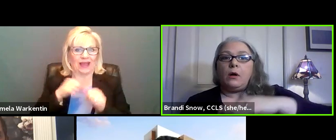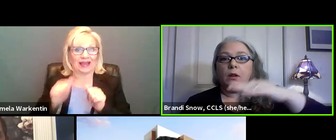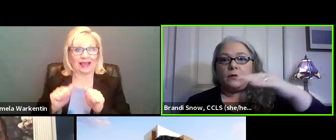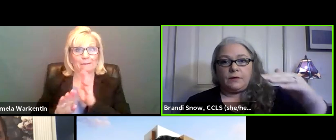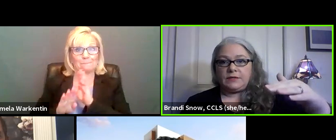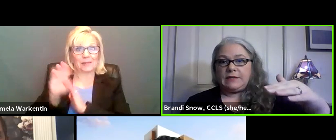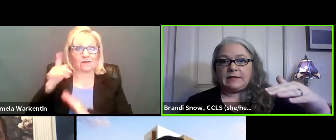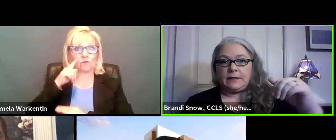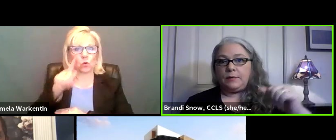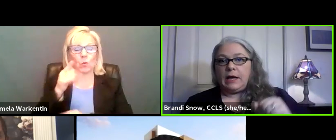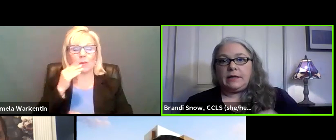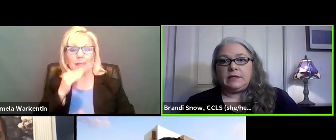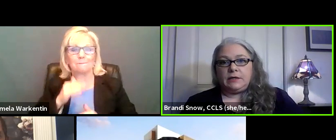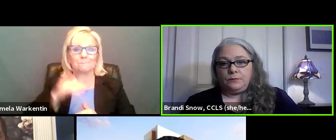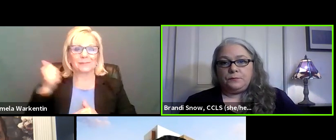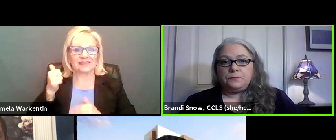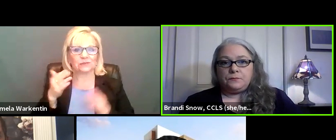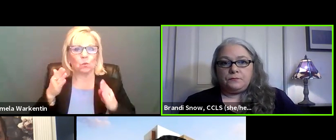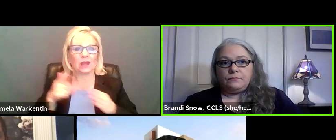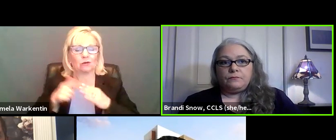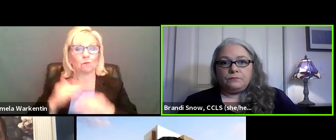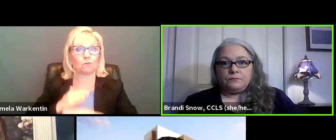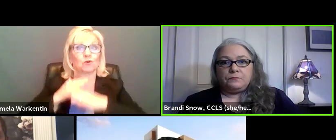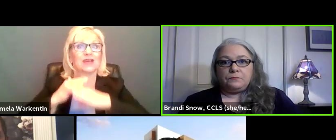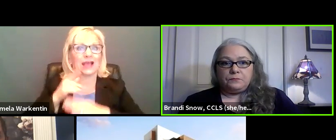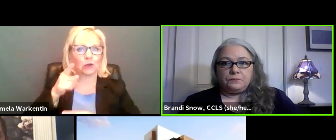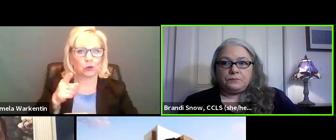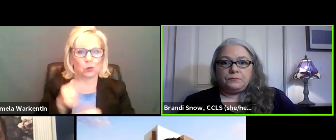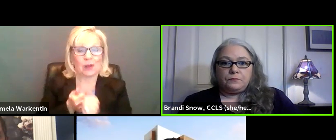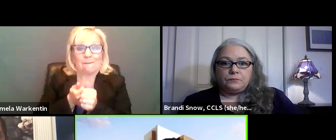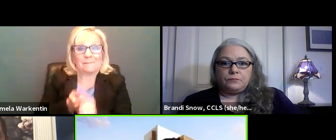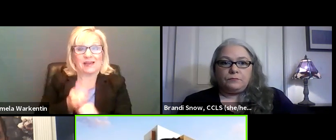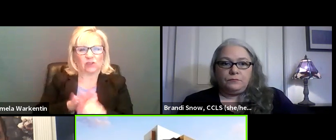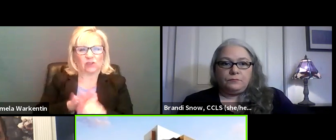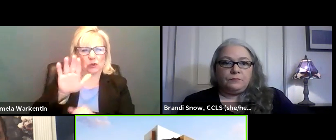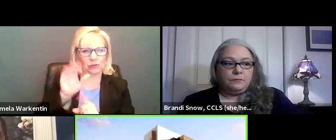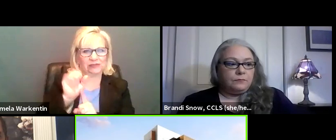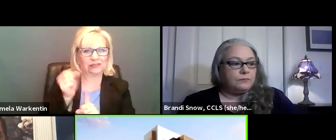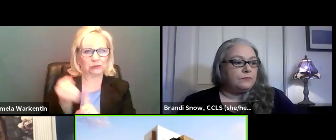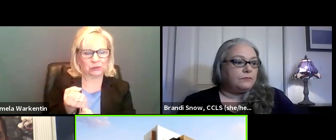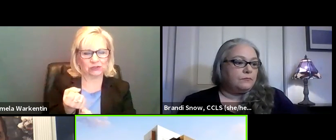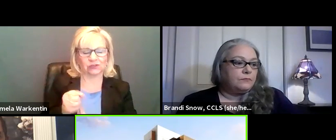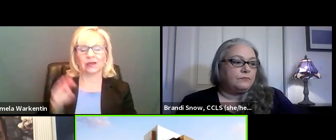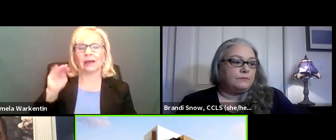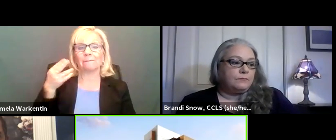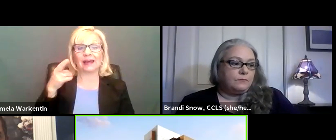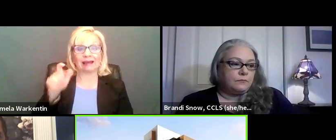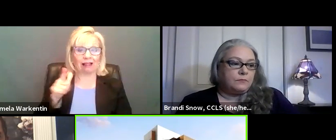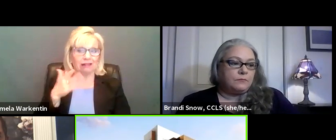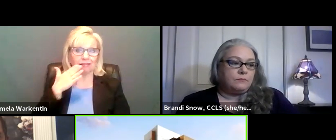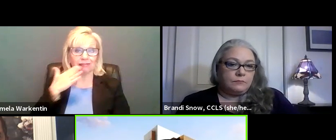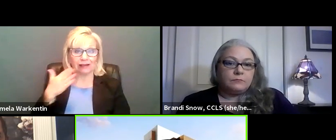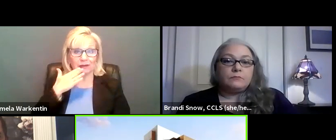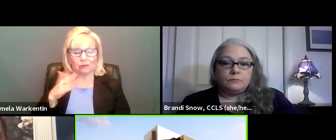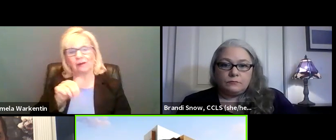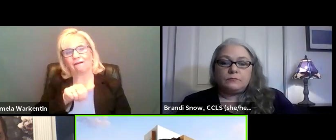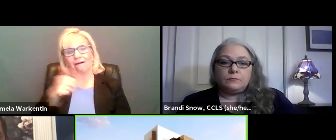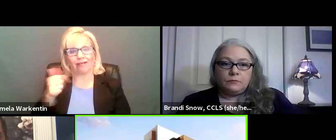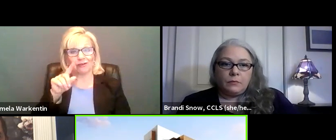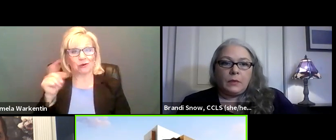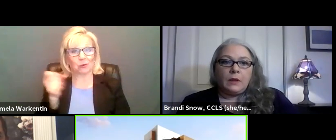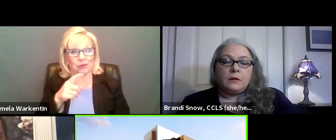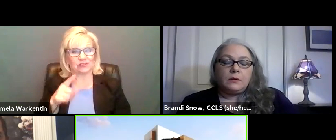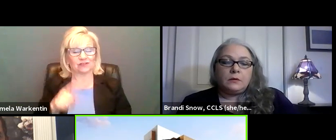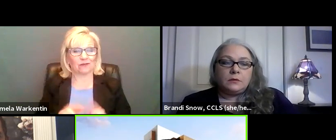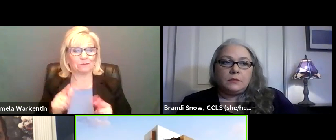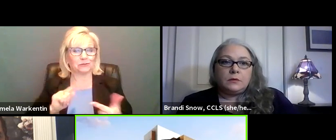based on all of those things that apply to you. Thank you for that. Let's go to the next question that I have here from the chat room.